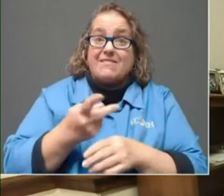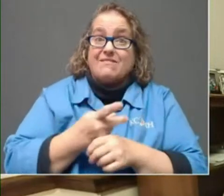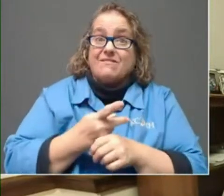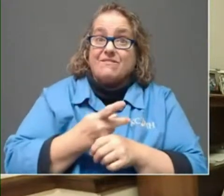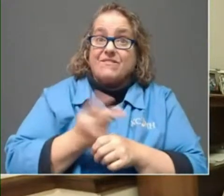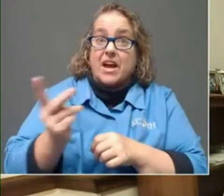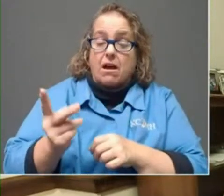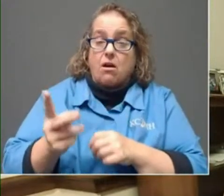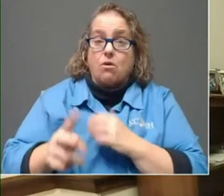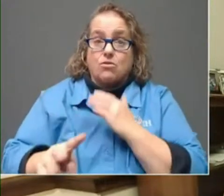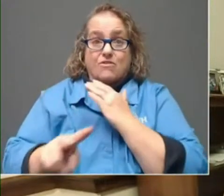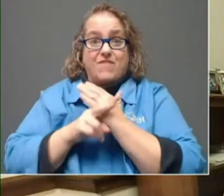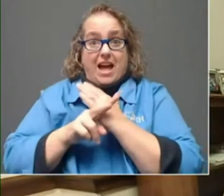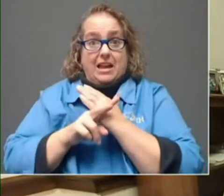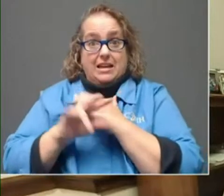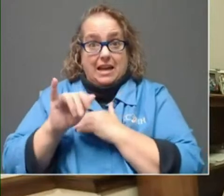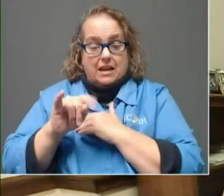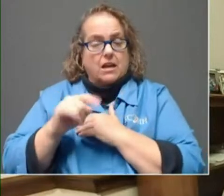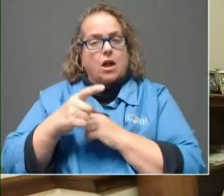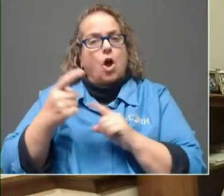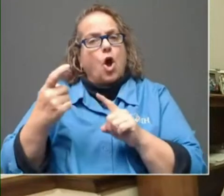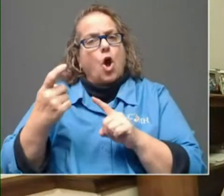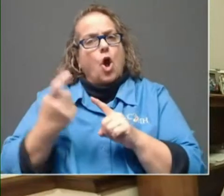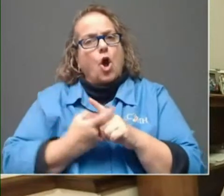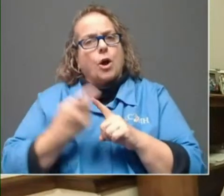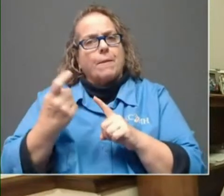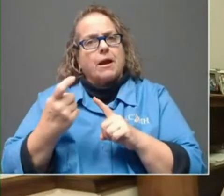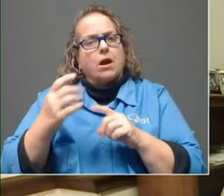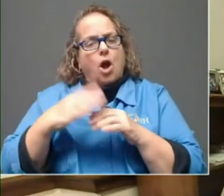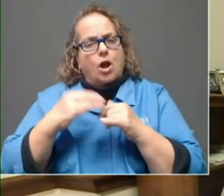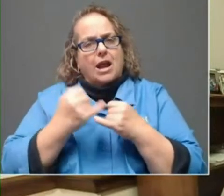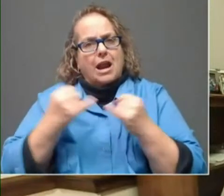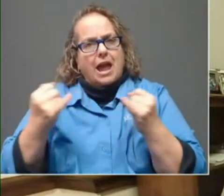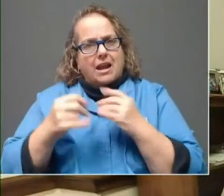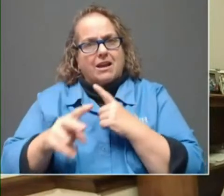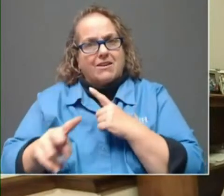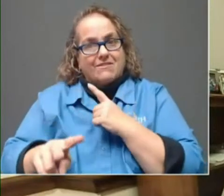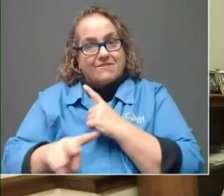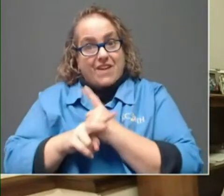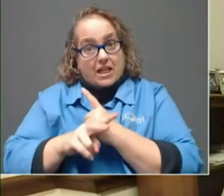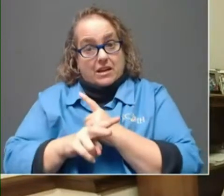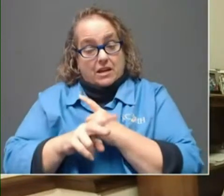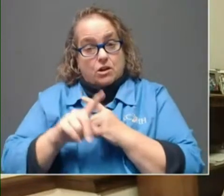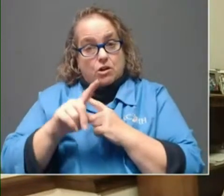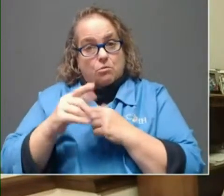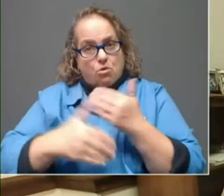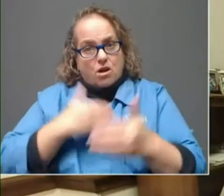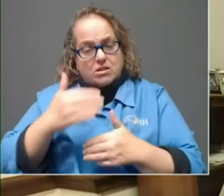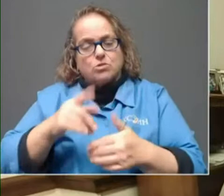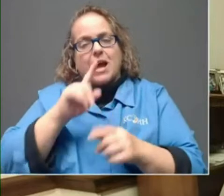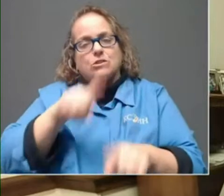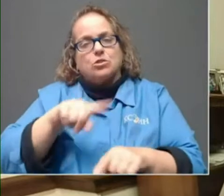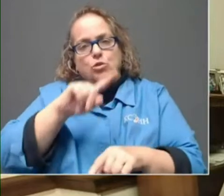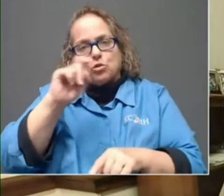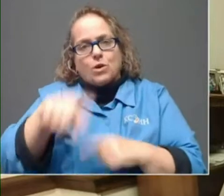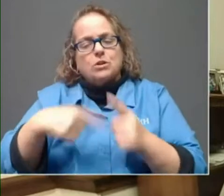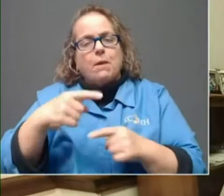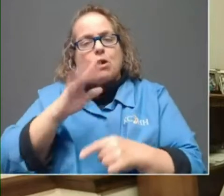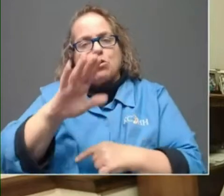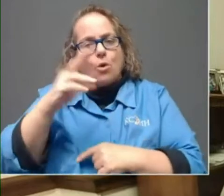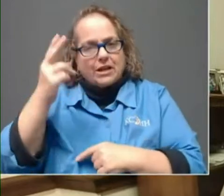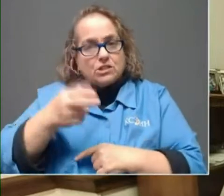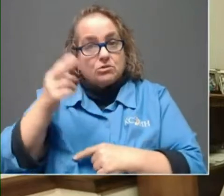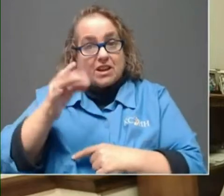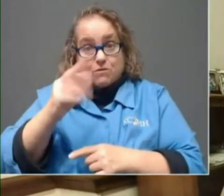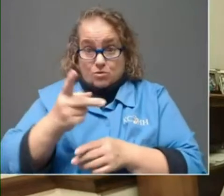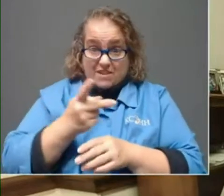validation, there is an automatic online validation process where you answer some questions about your history. And if you fail that,